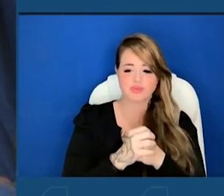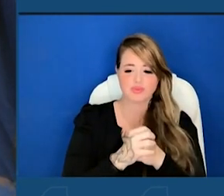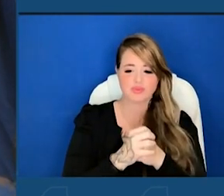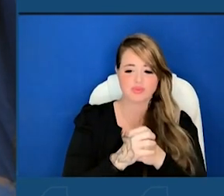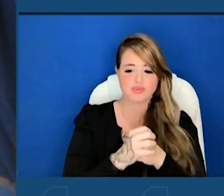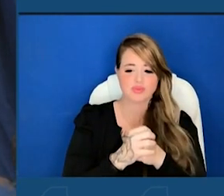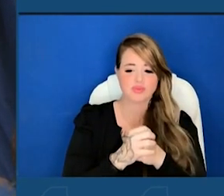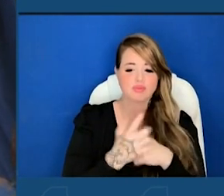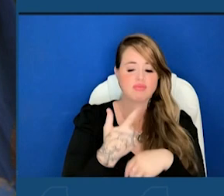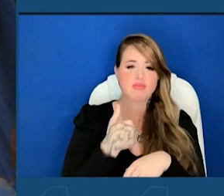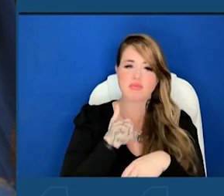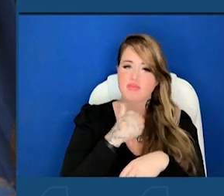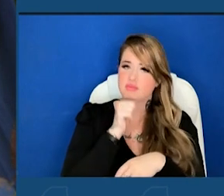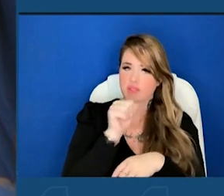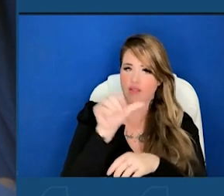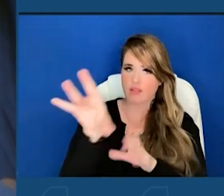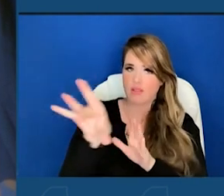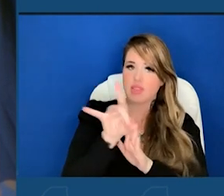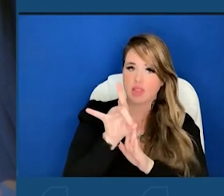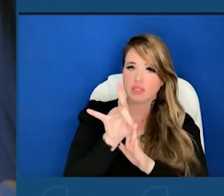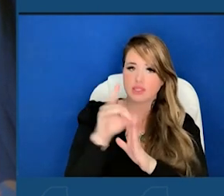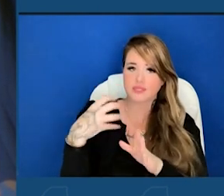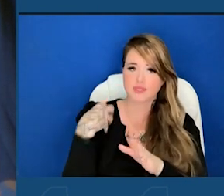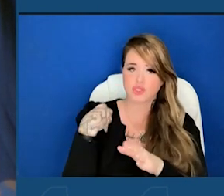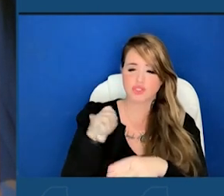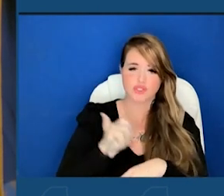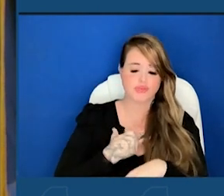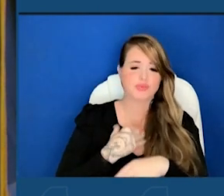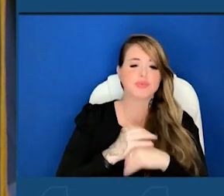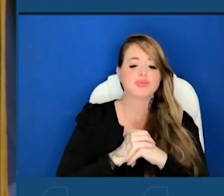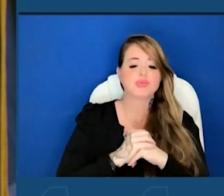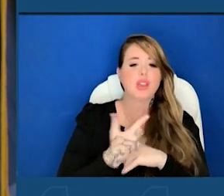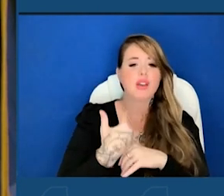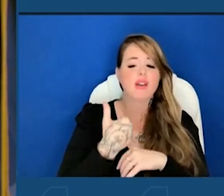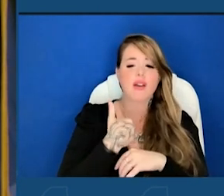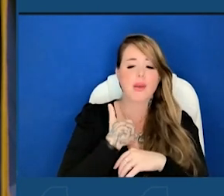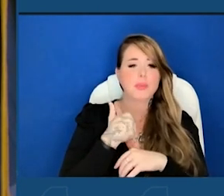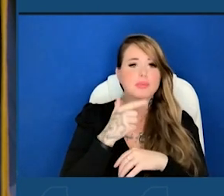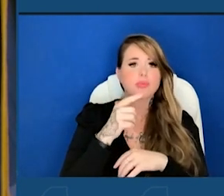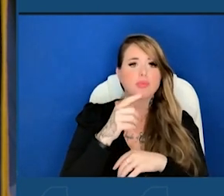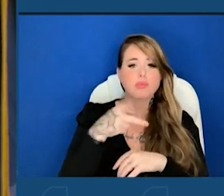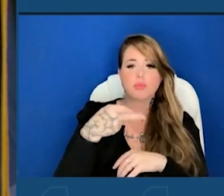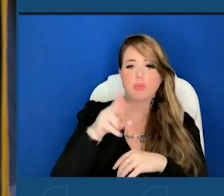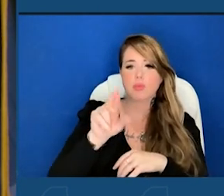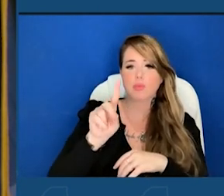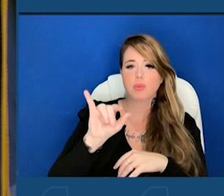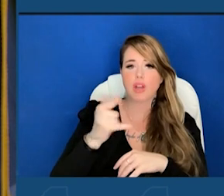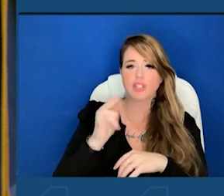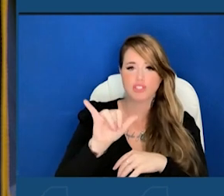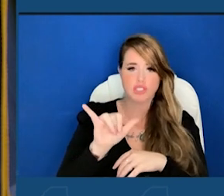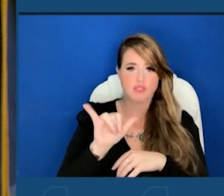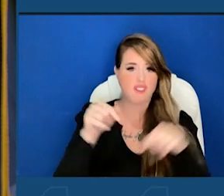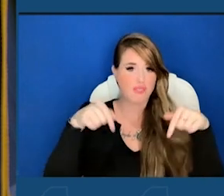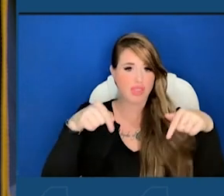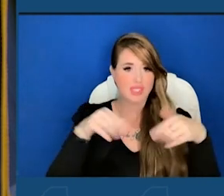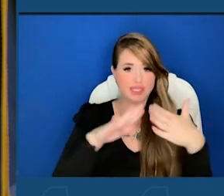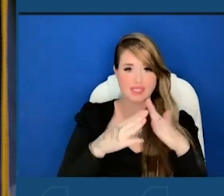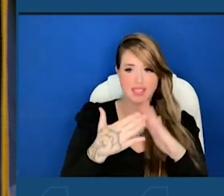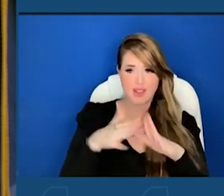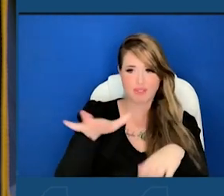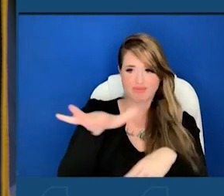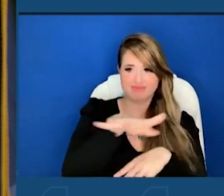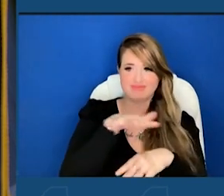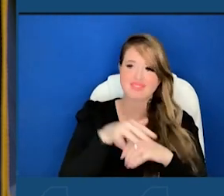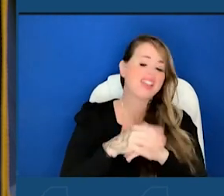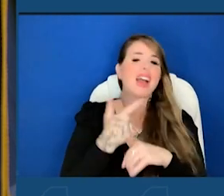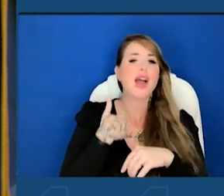I'm not an elected official. I am a prodigy of this town here in Patchogue. I used